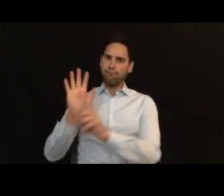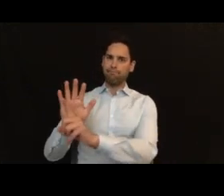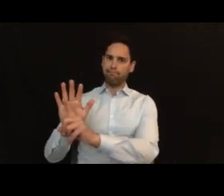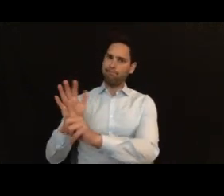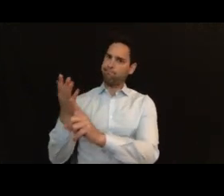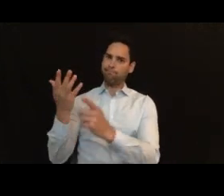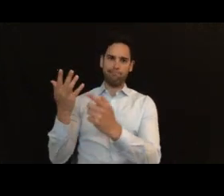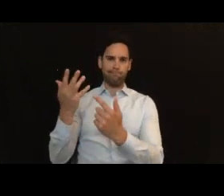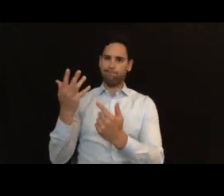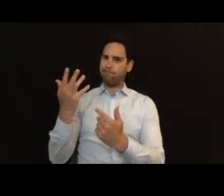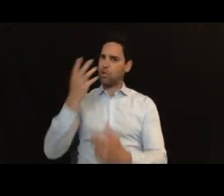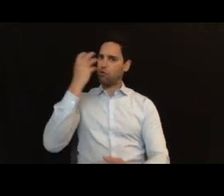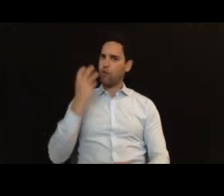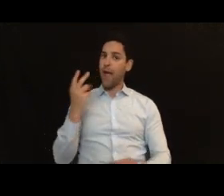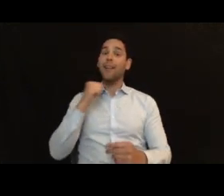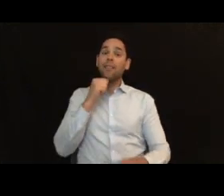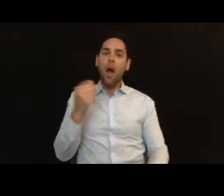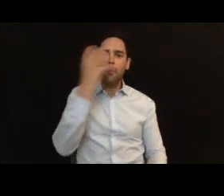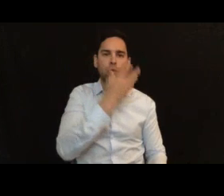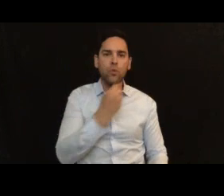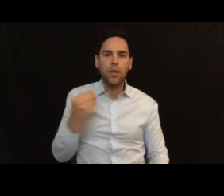it's not glamorous drag.